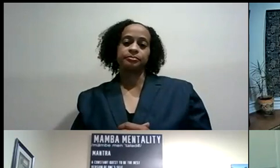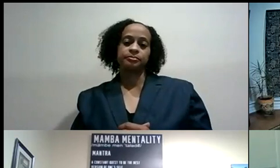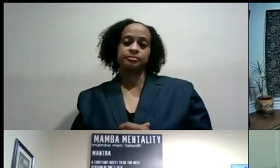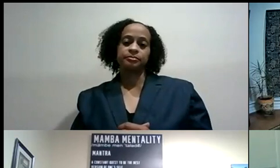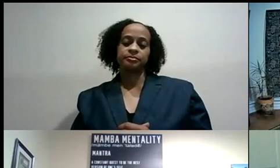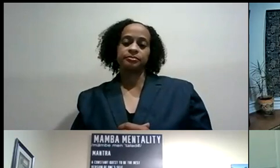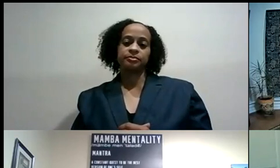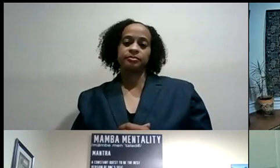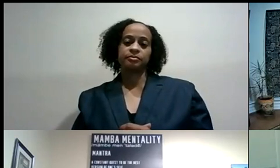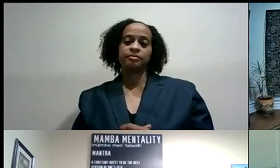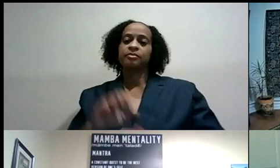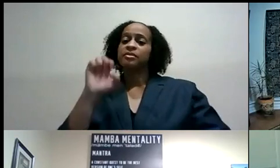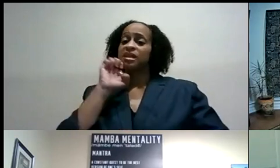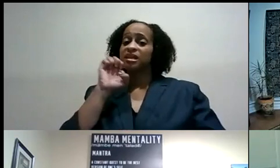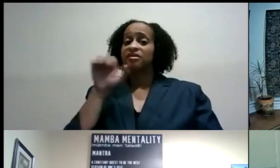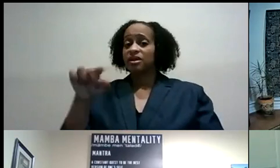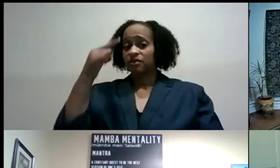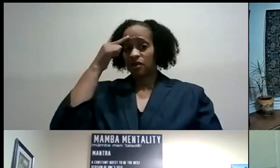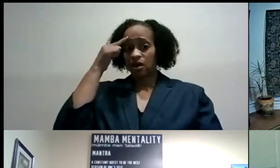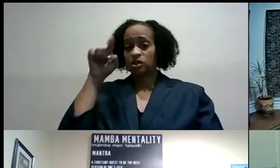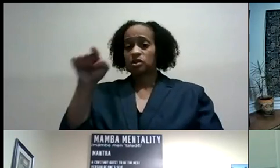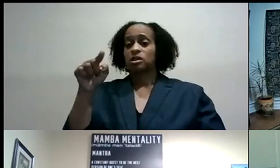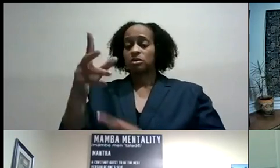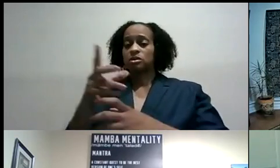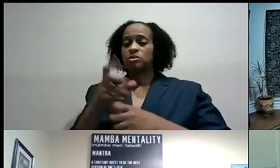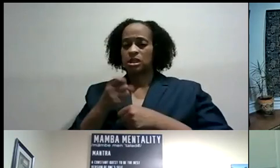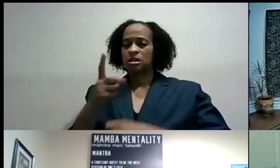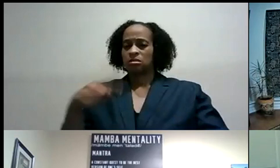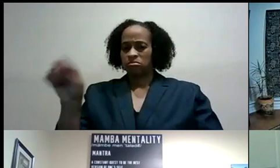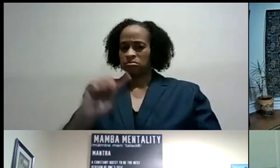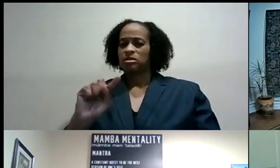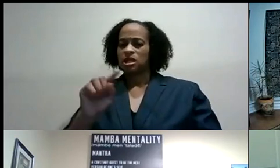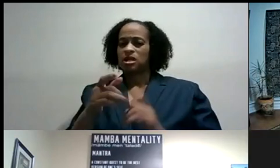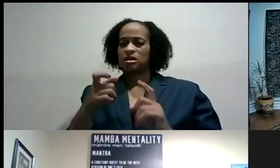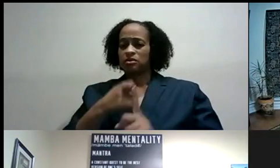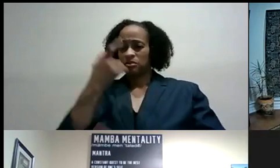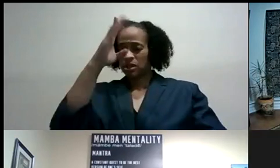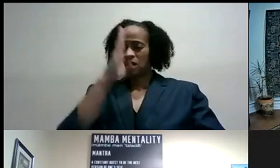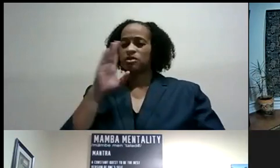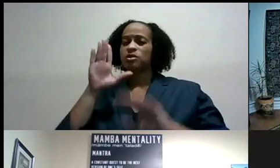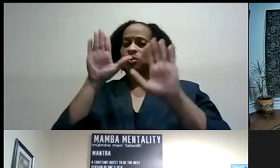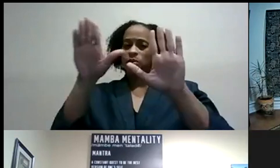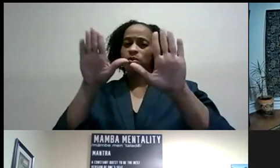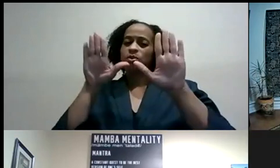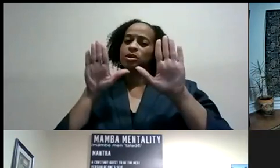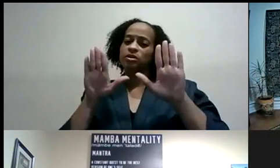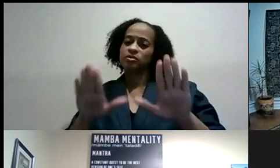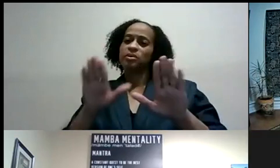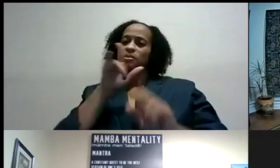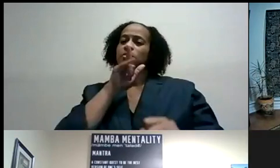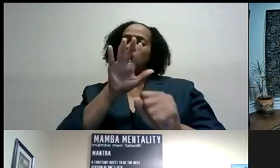Eve thought she was getting a man from God because of the wonderful